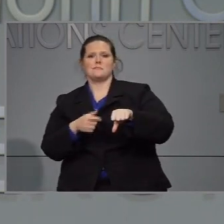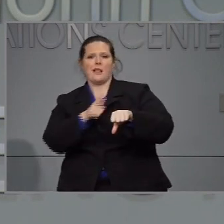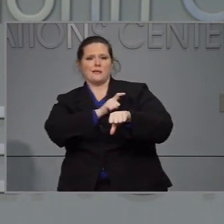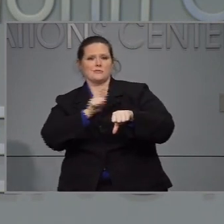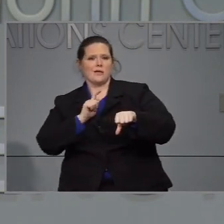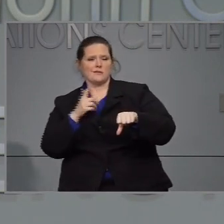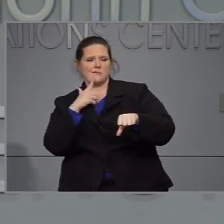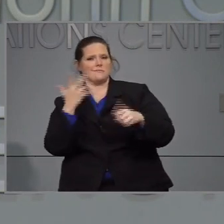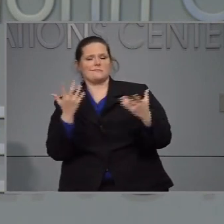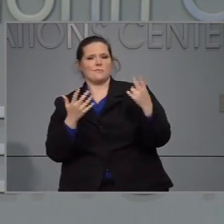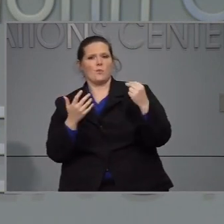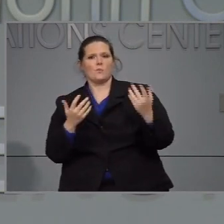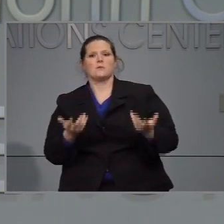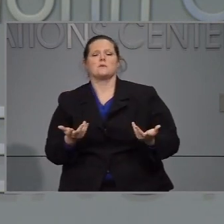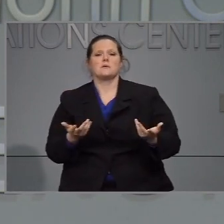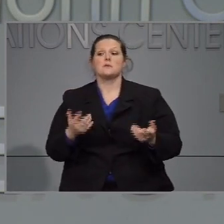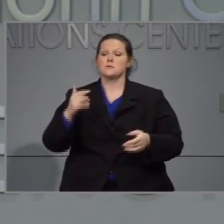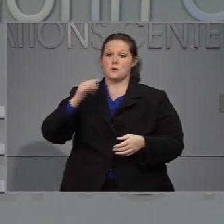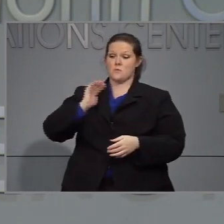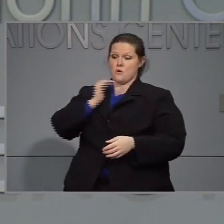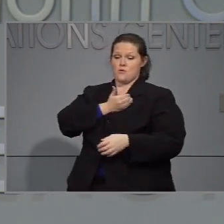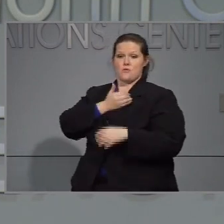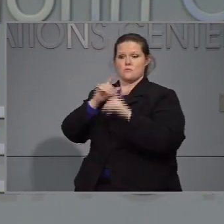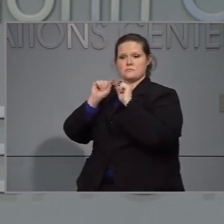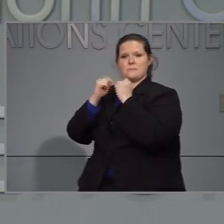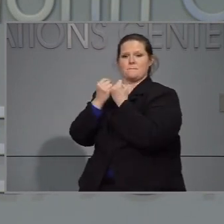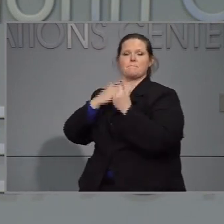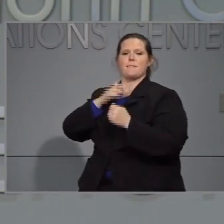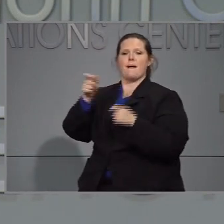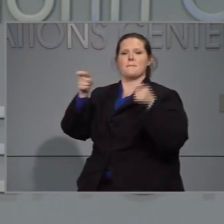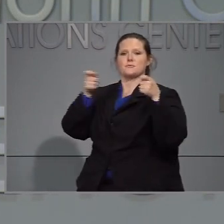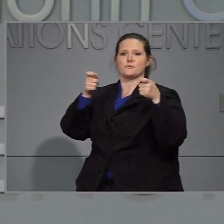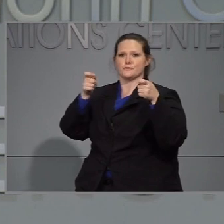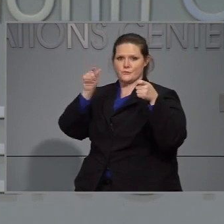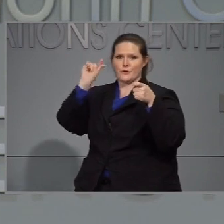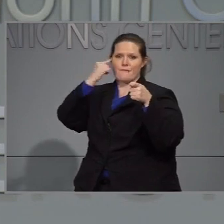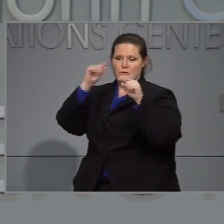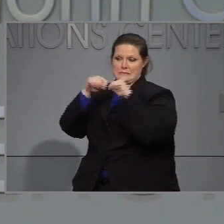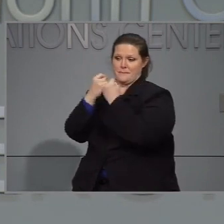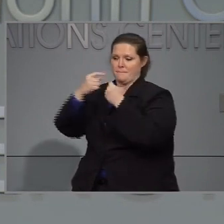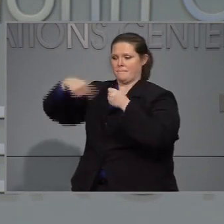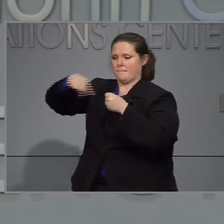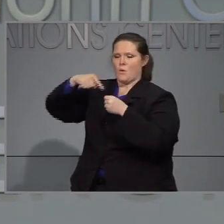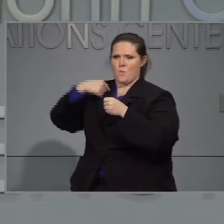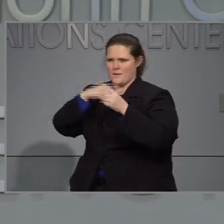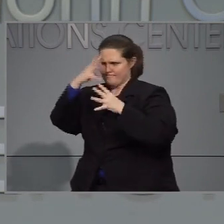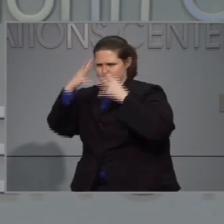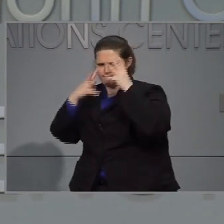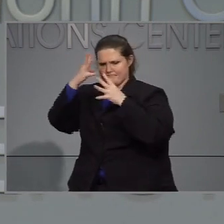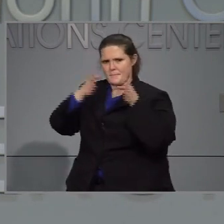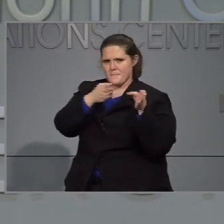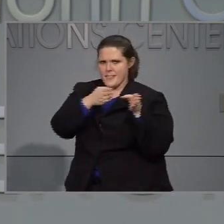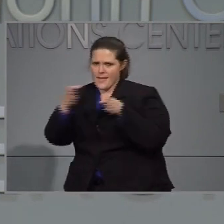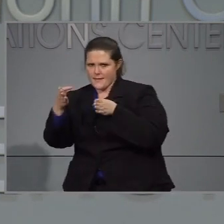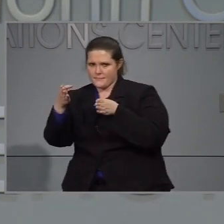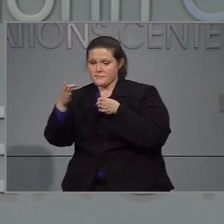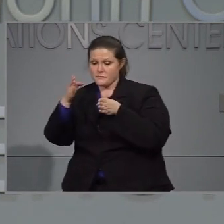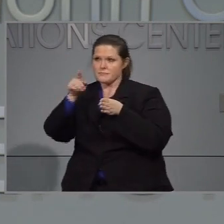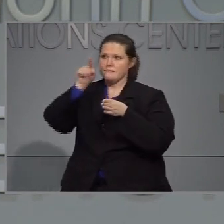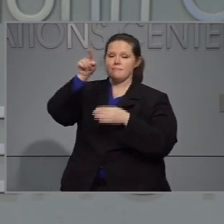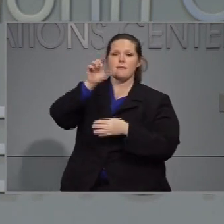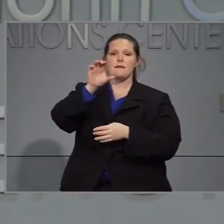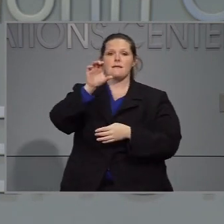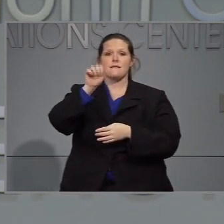an effort to help people with their rent and utility bills. We're putting together a plan using funding from